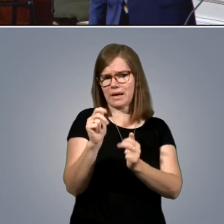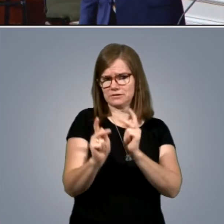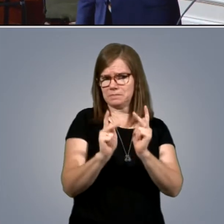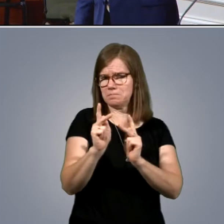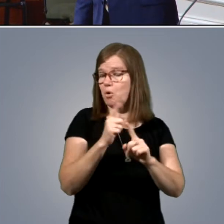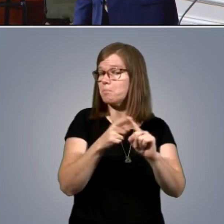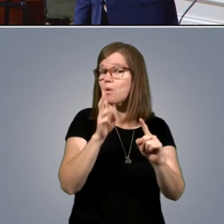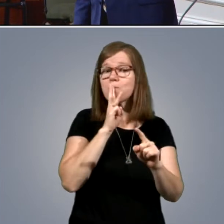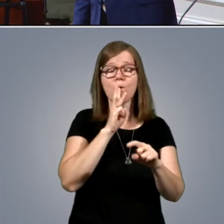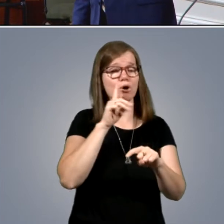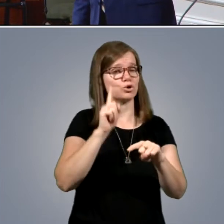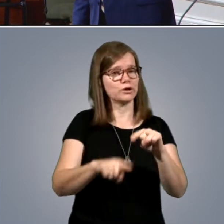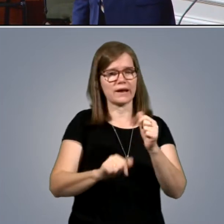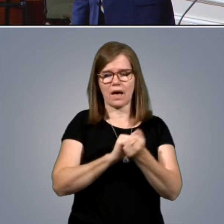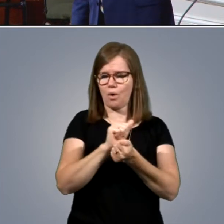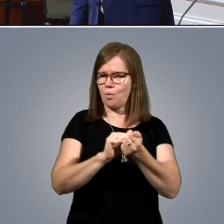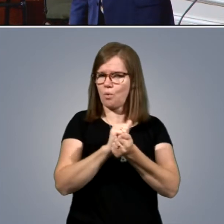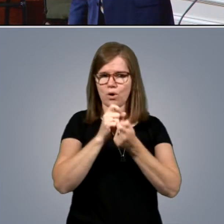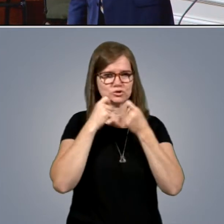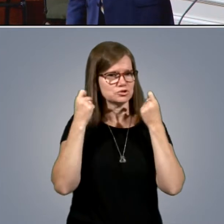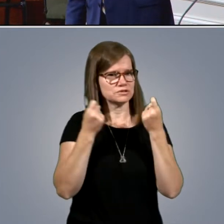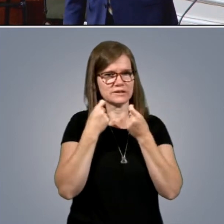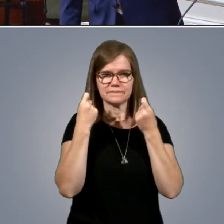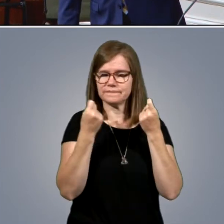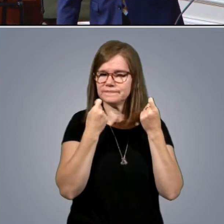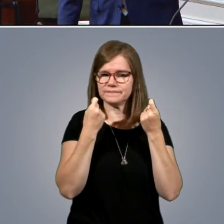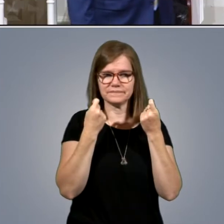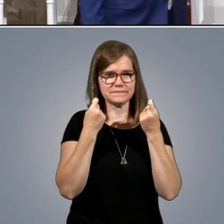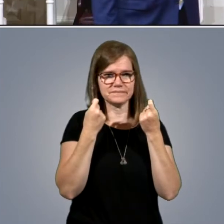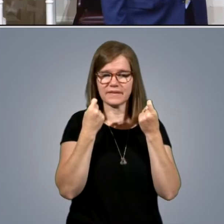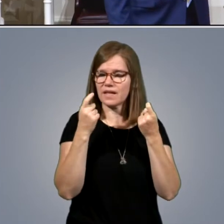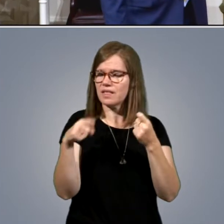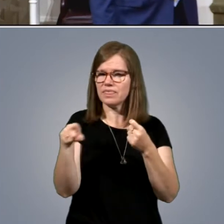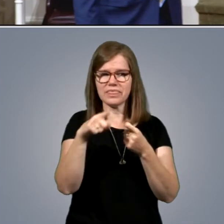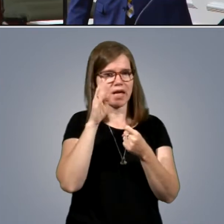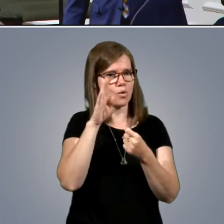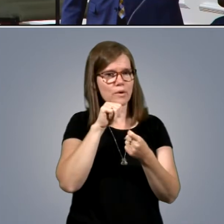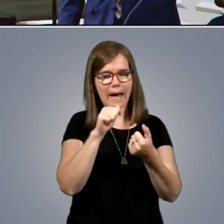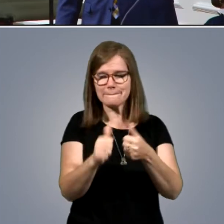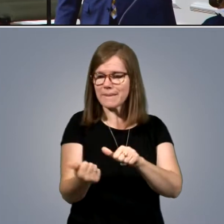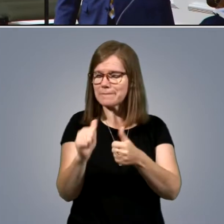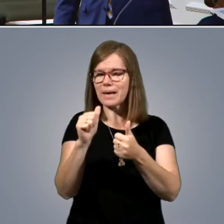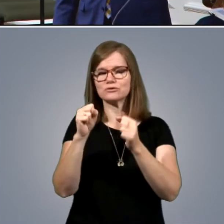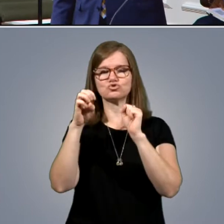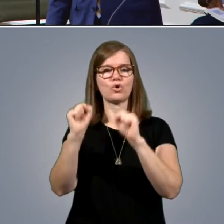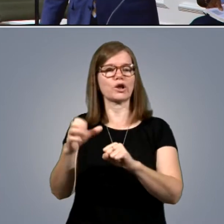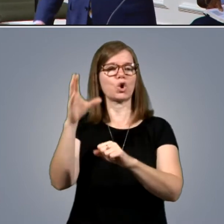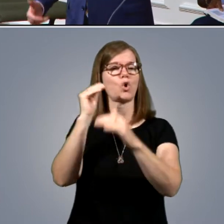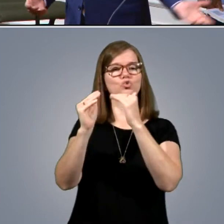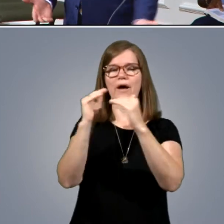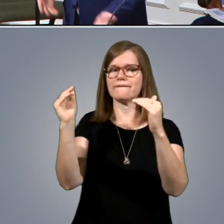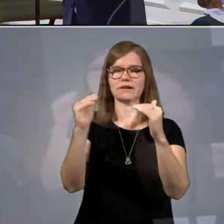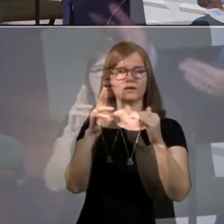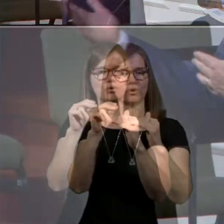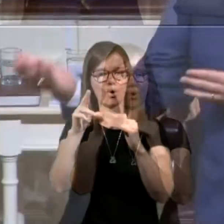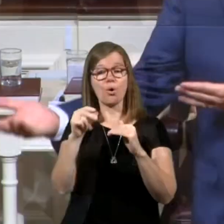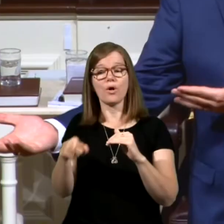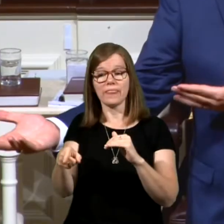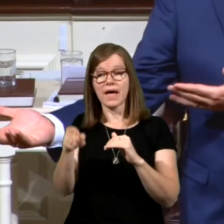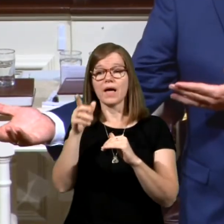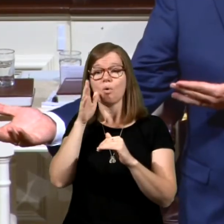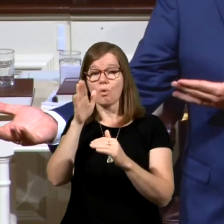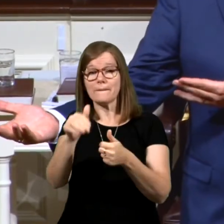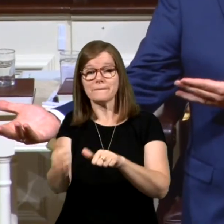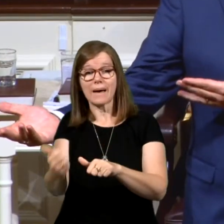water cannot wash away their sin. They're not going to get baptized so they can go to heaven. They're going to get baptized because they are going to